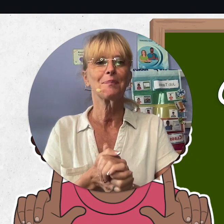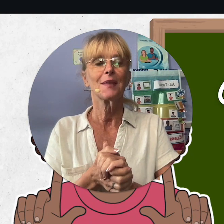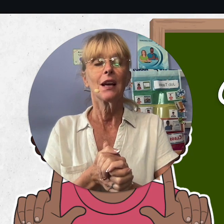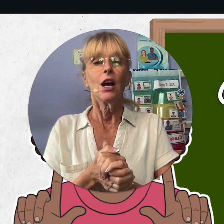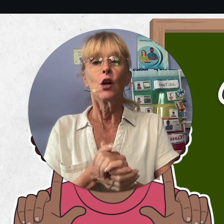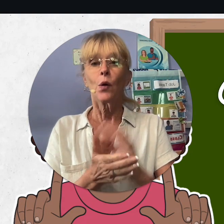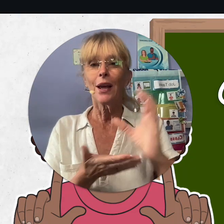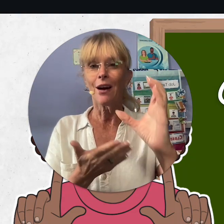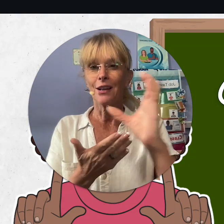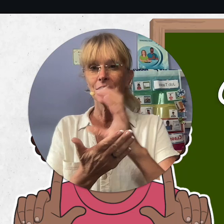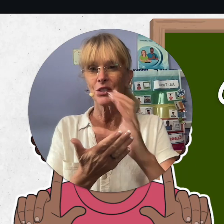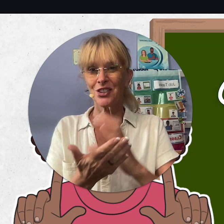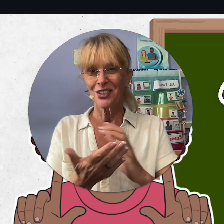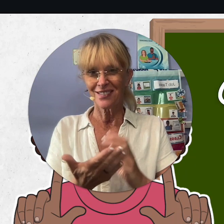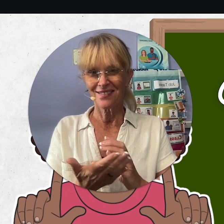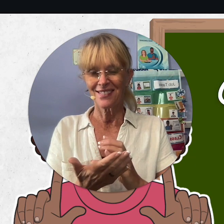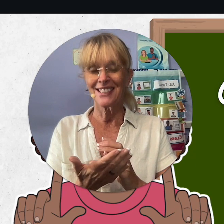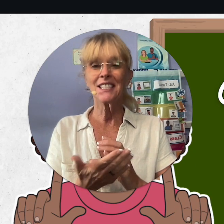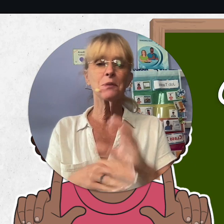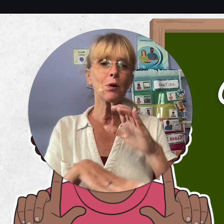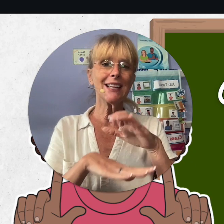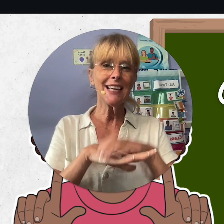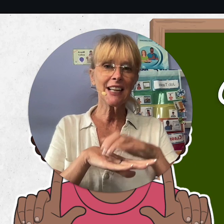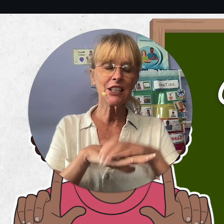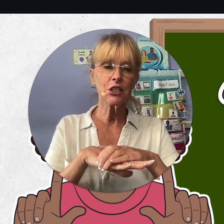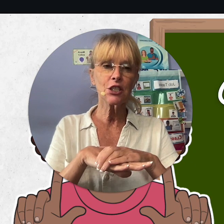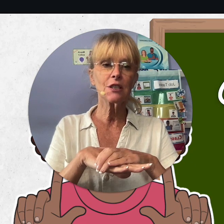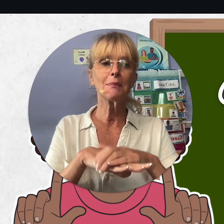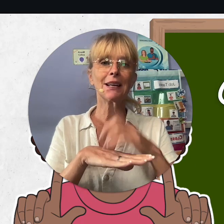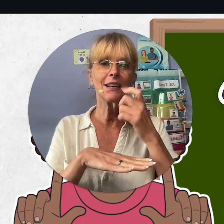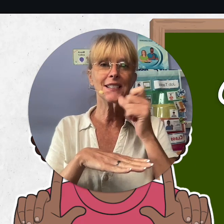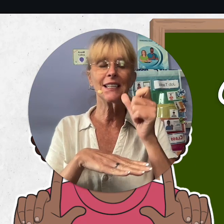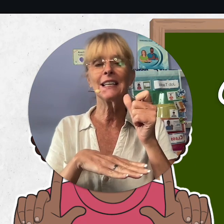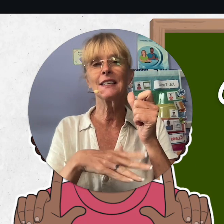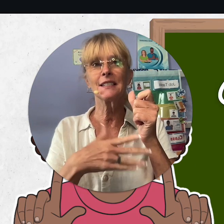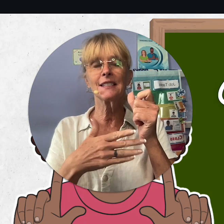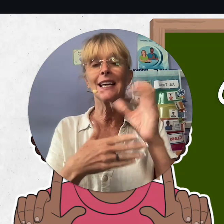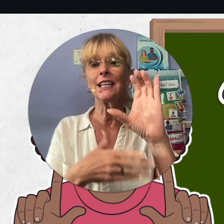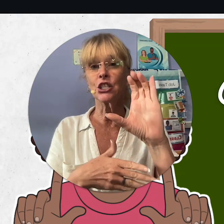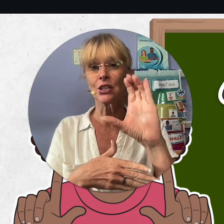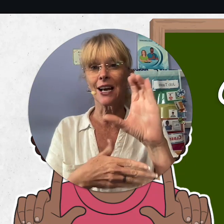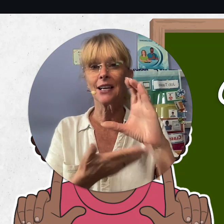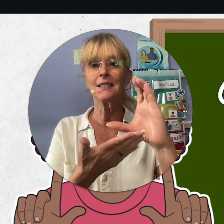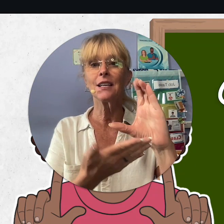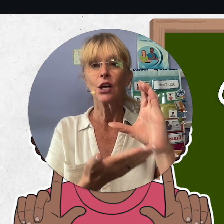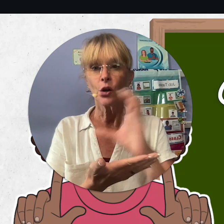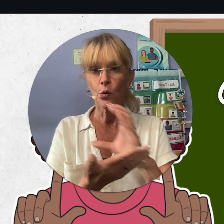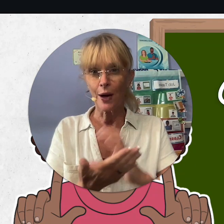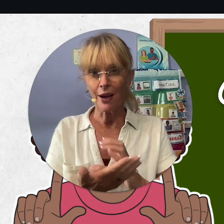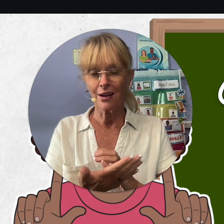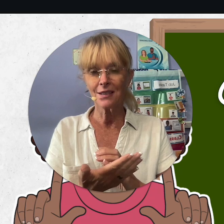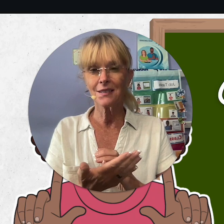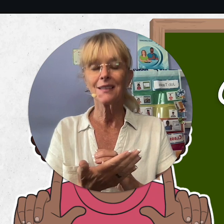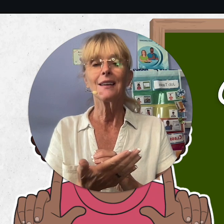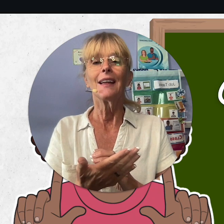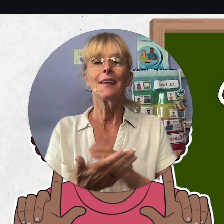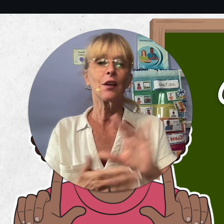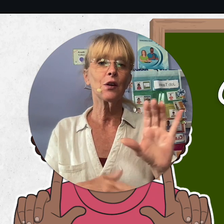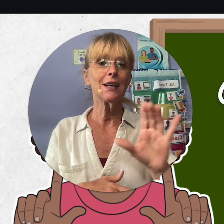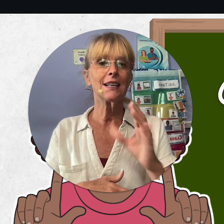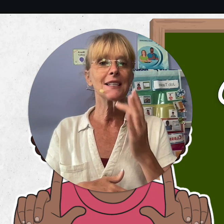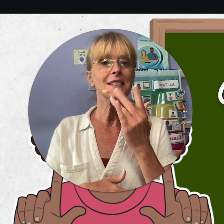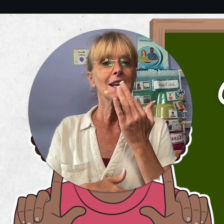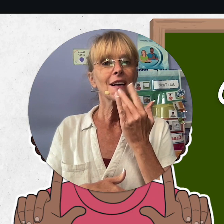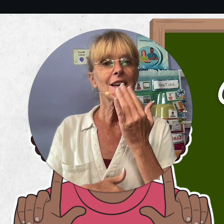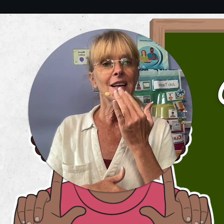there. Crayons. This is more the English because it is initialized. Crayons. The